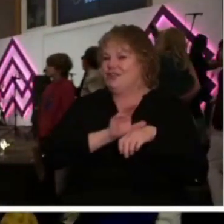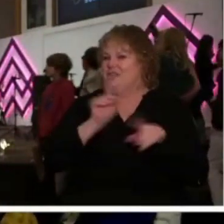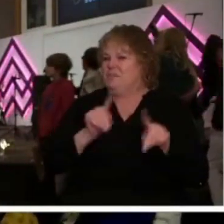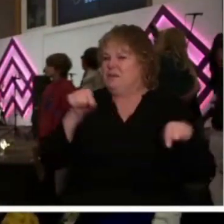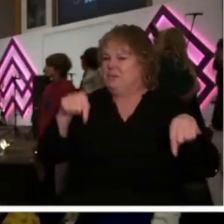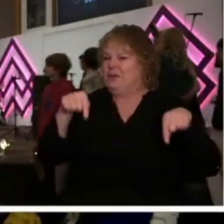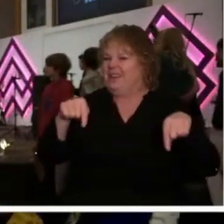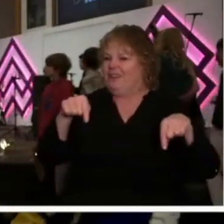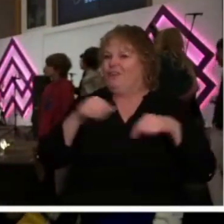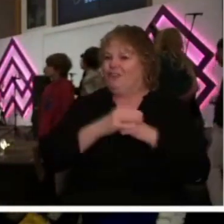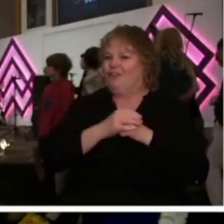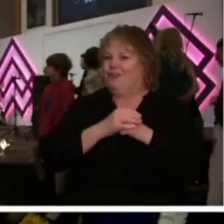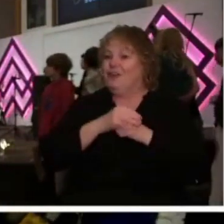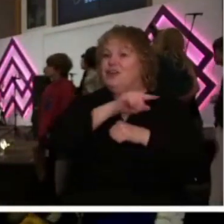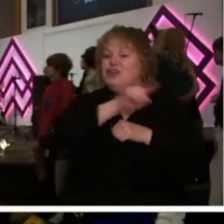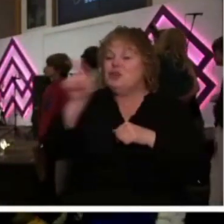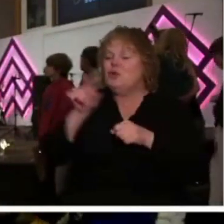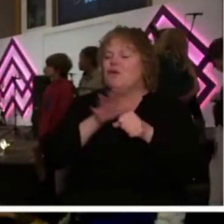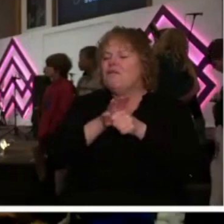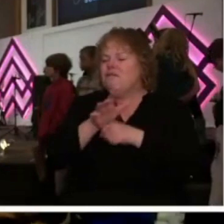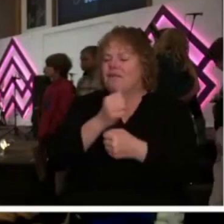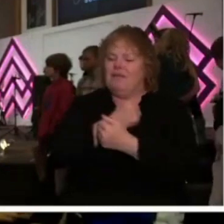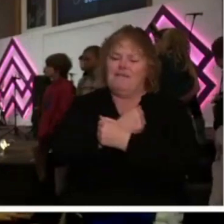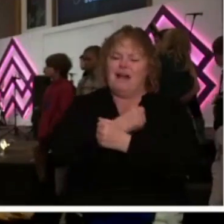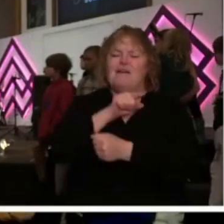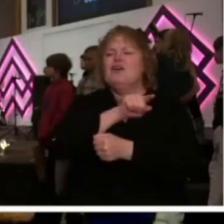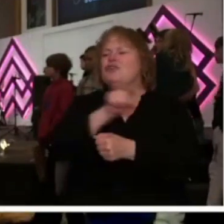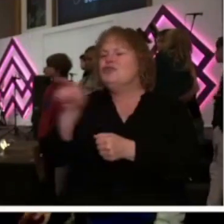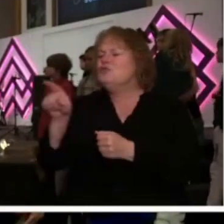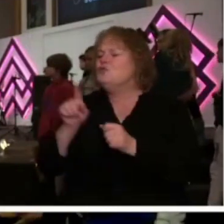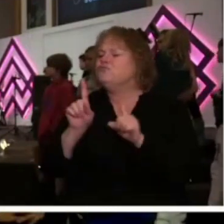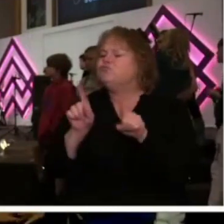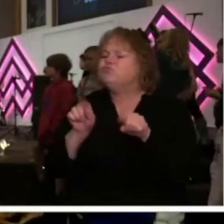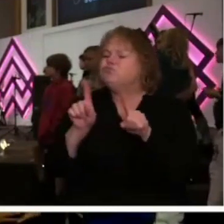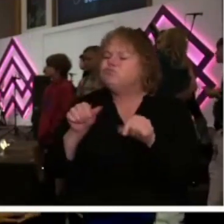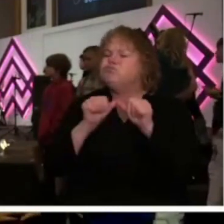possess. You are loving. You are consistent.